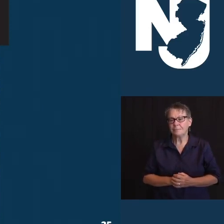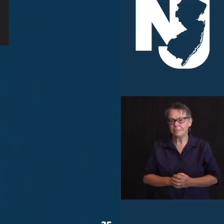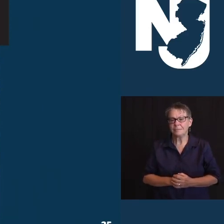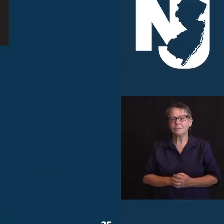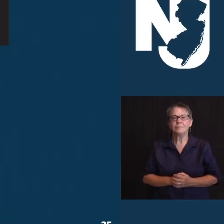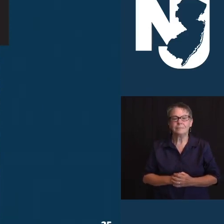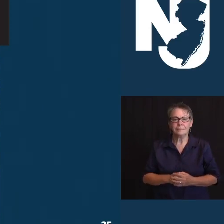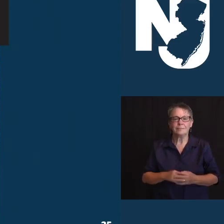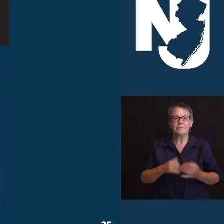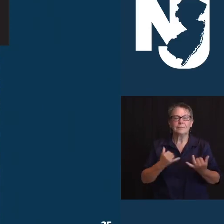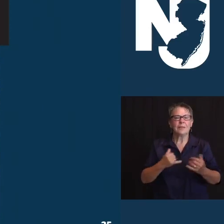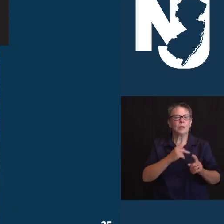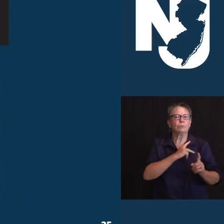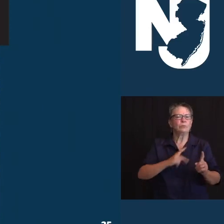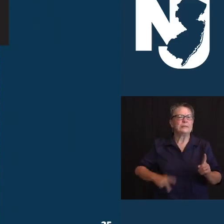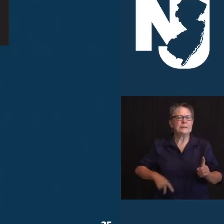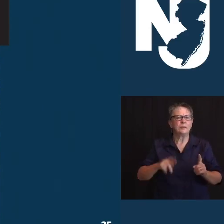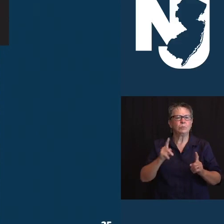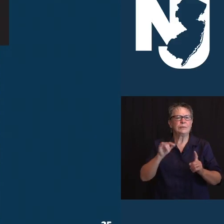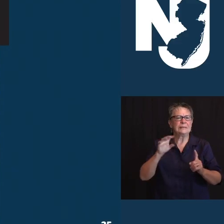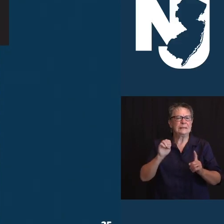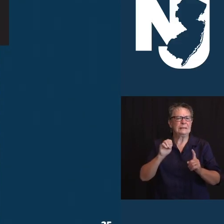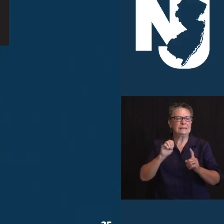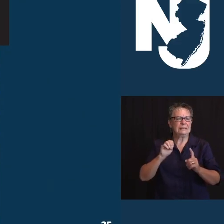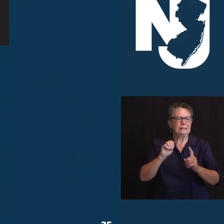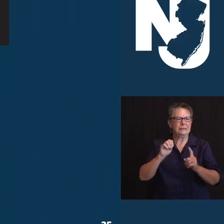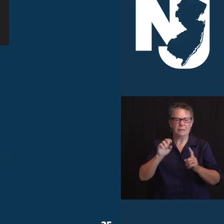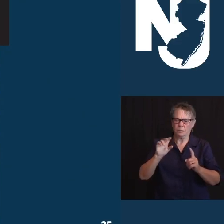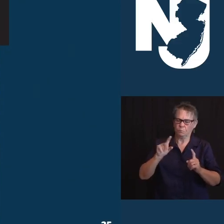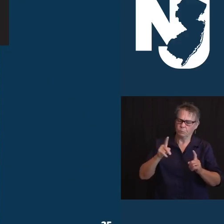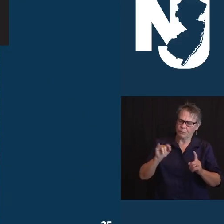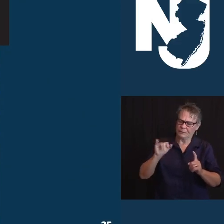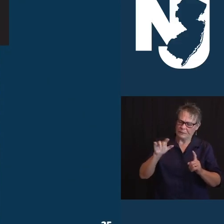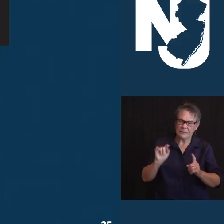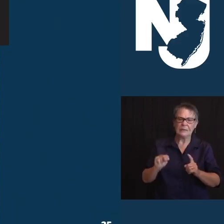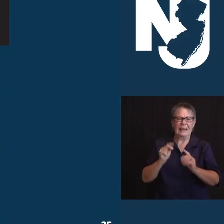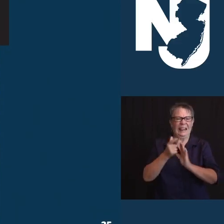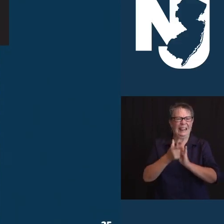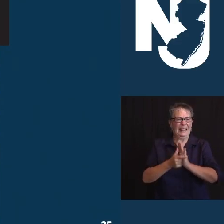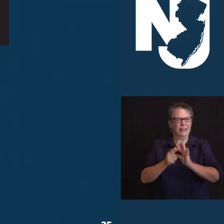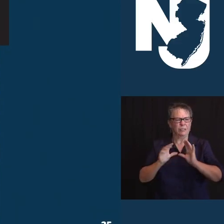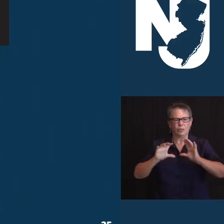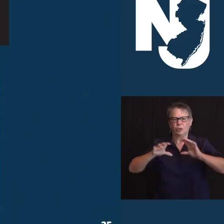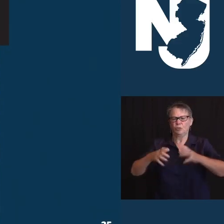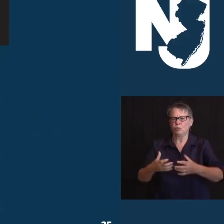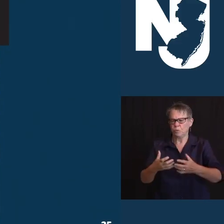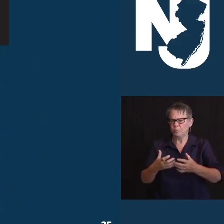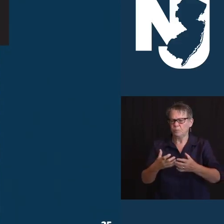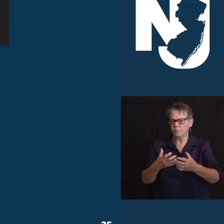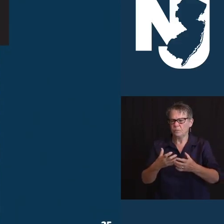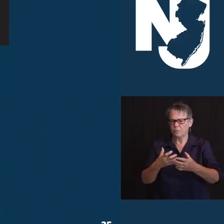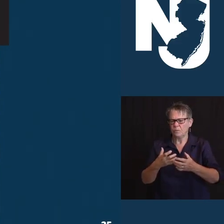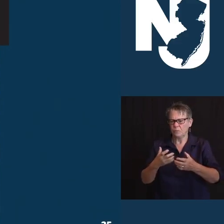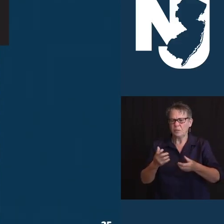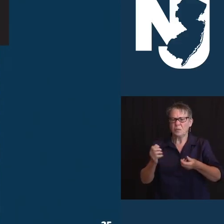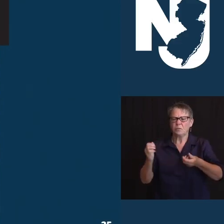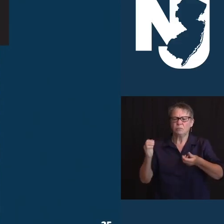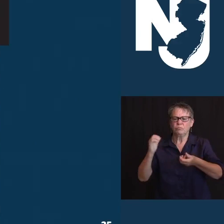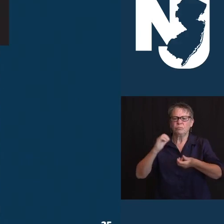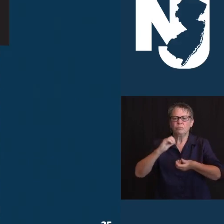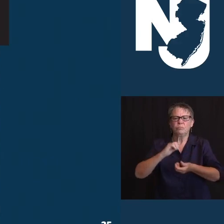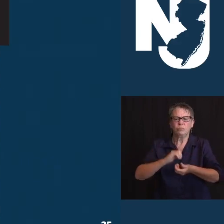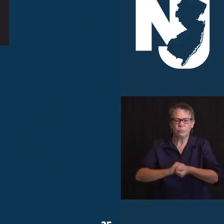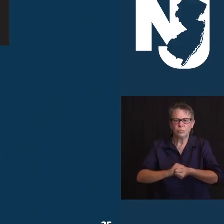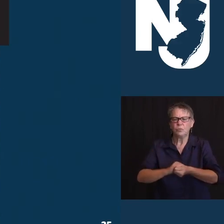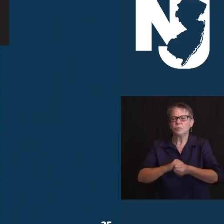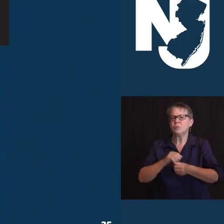that have partnered with the New Jersey Economic Development Authority to make it through this unprecedented time. Under the